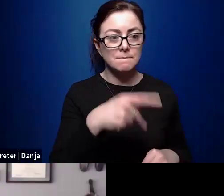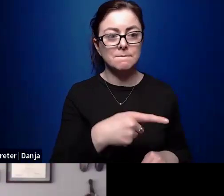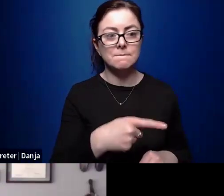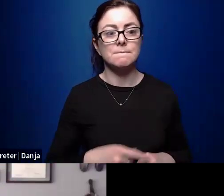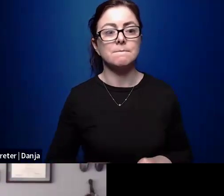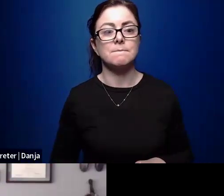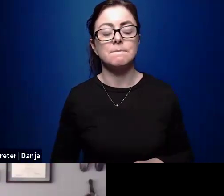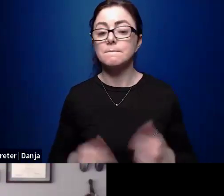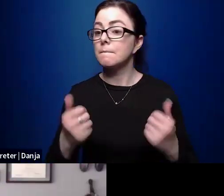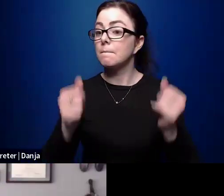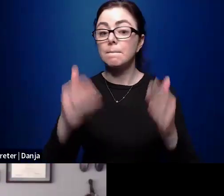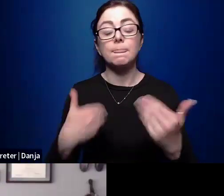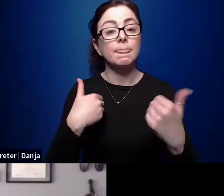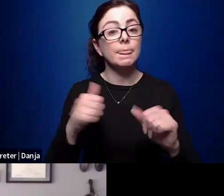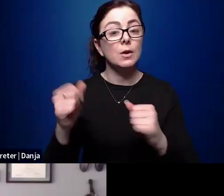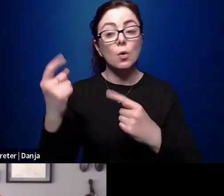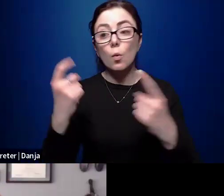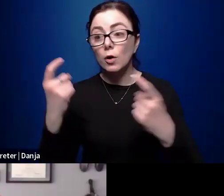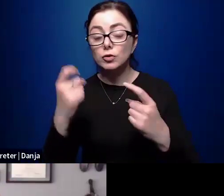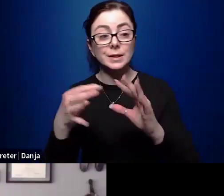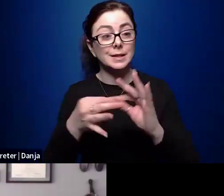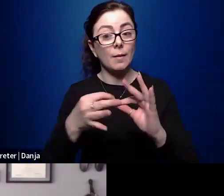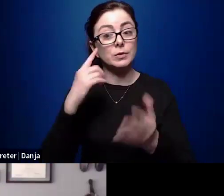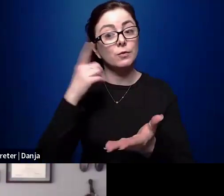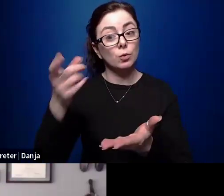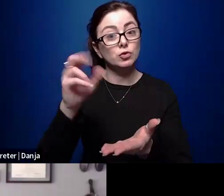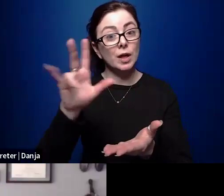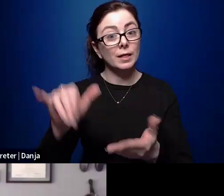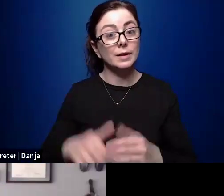Anybody have any questions or comments for Shelley?